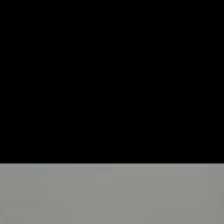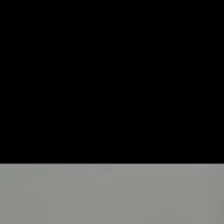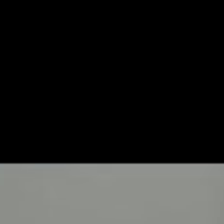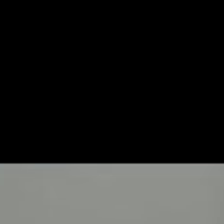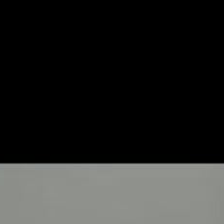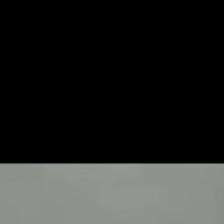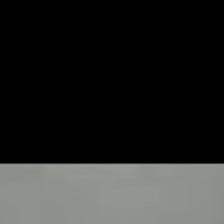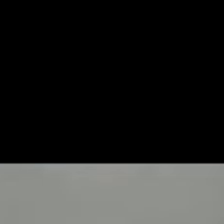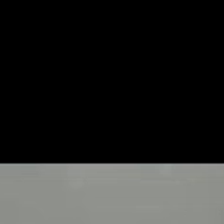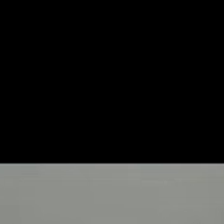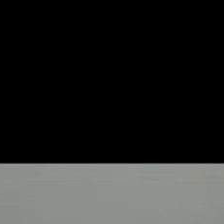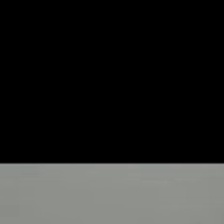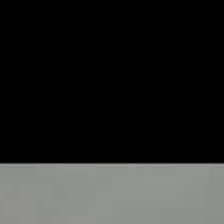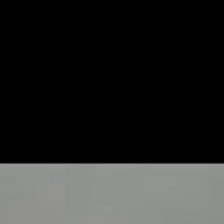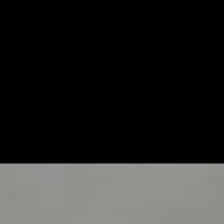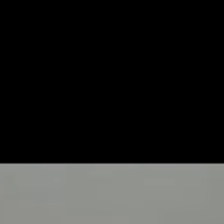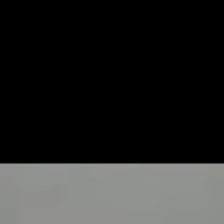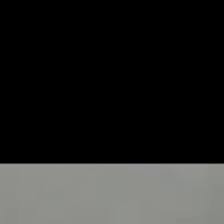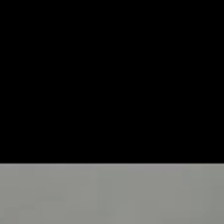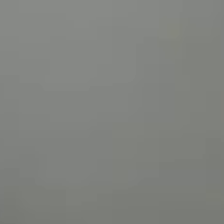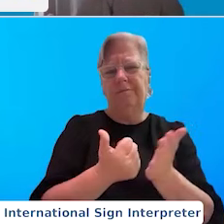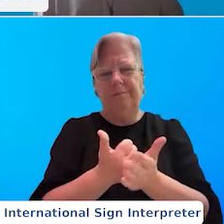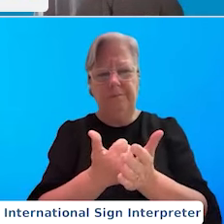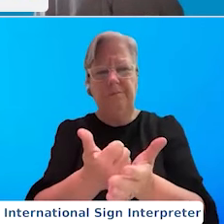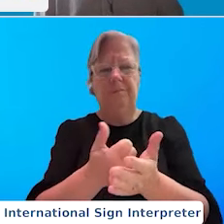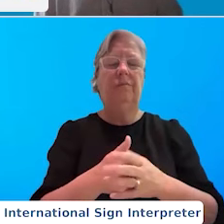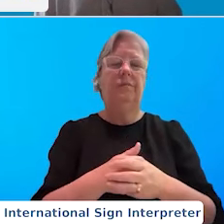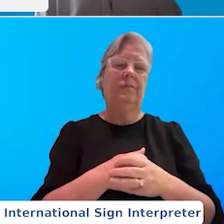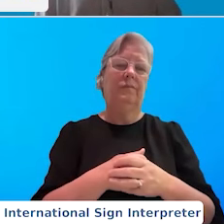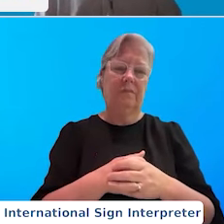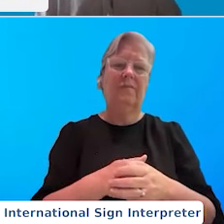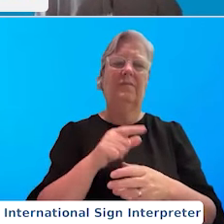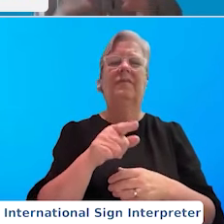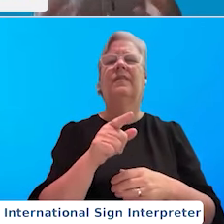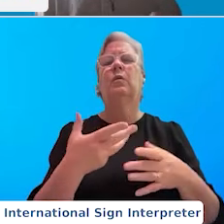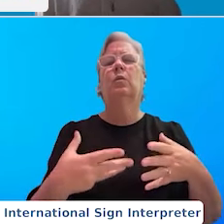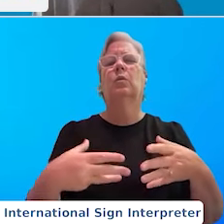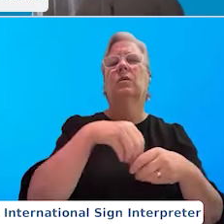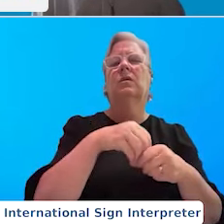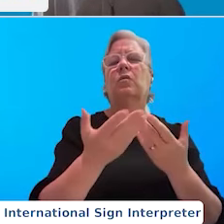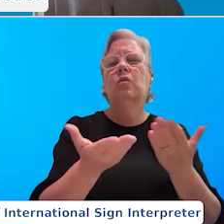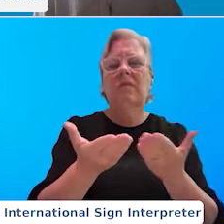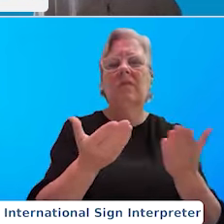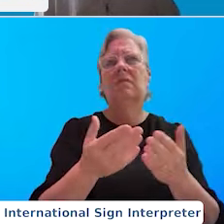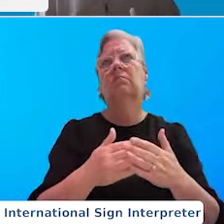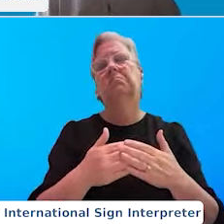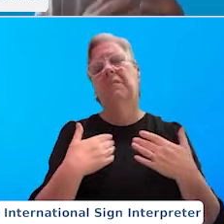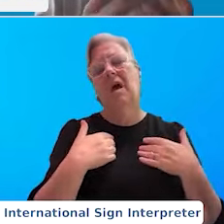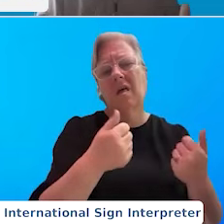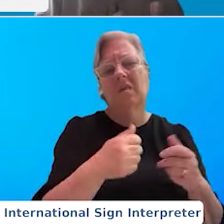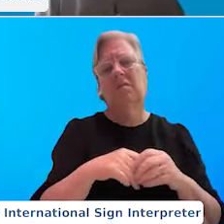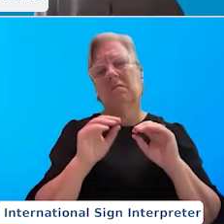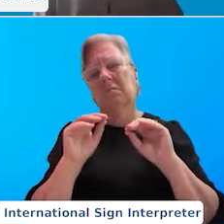awareness, and awareness raising. We looked at legal harmonization towards the Convention on the Rights of Persons with